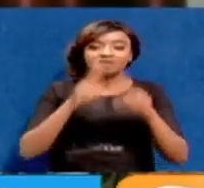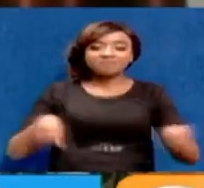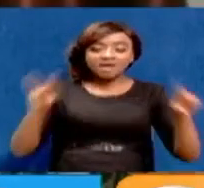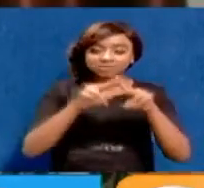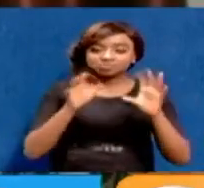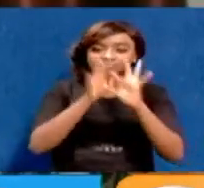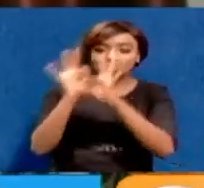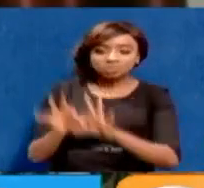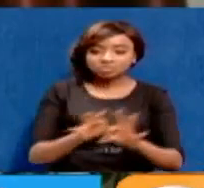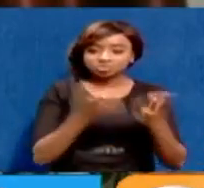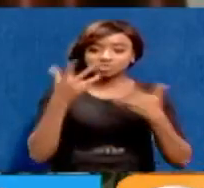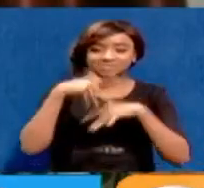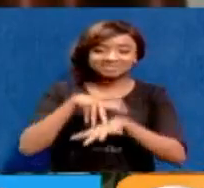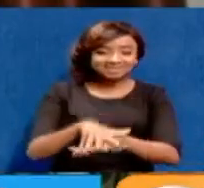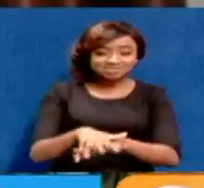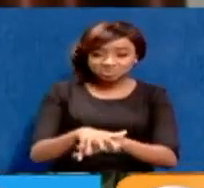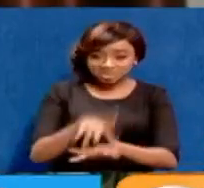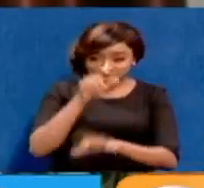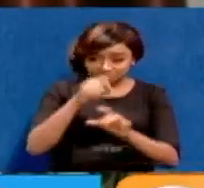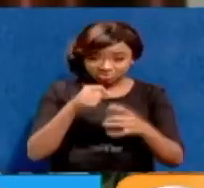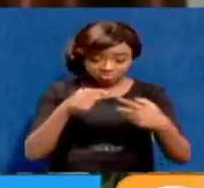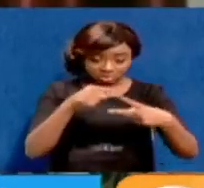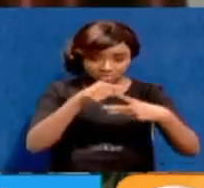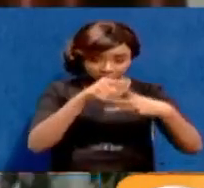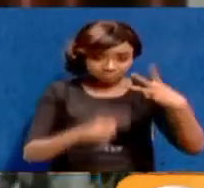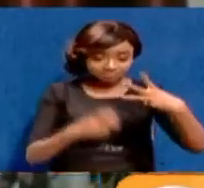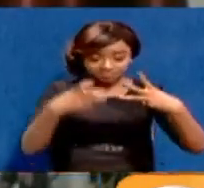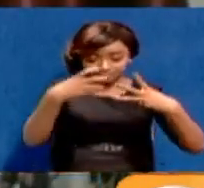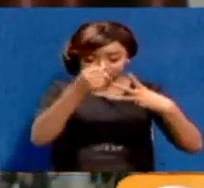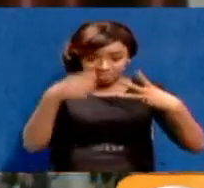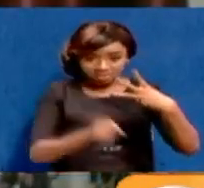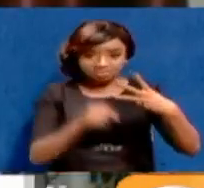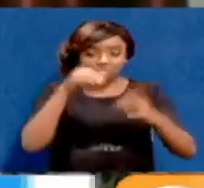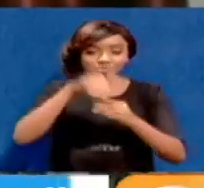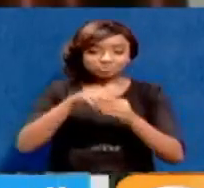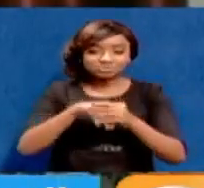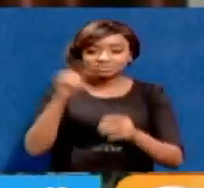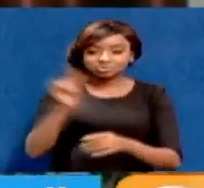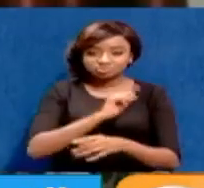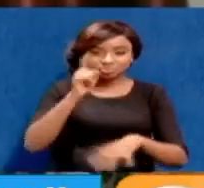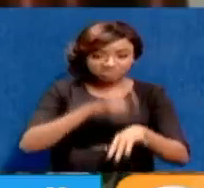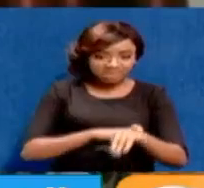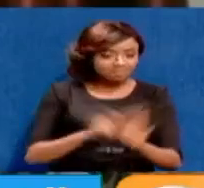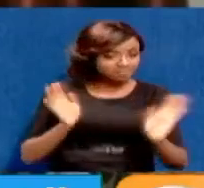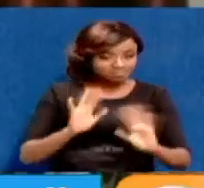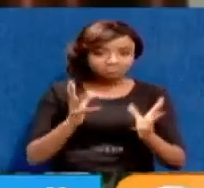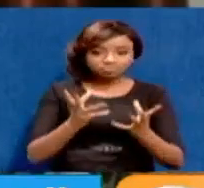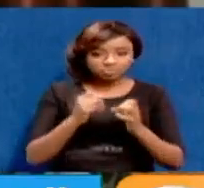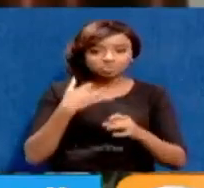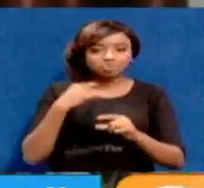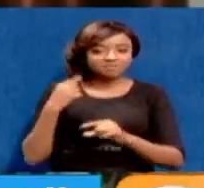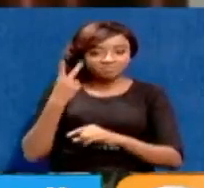of integration, you cannot achieve integration and cohesion within a generation. You need to have at least